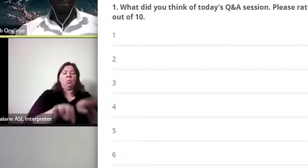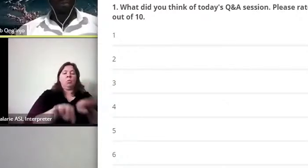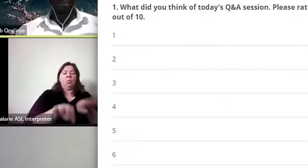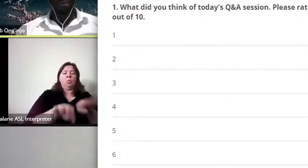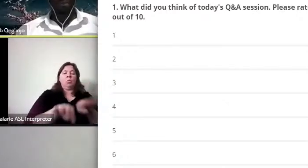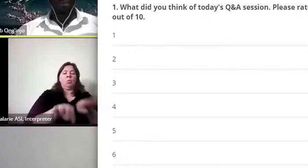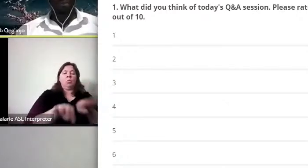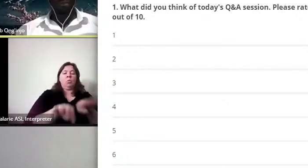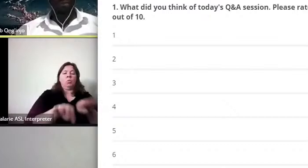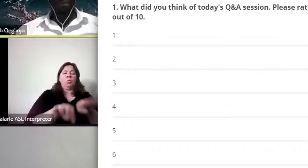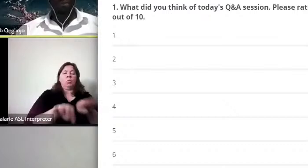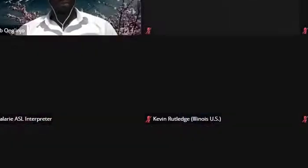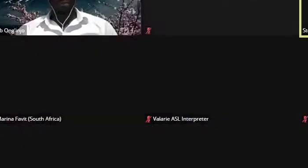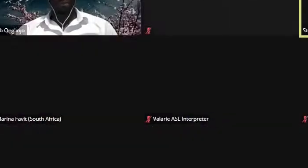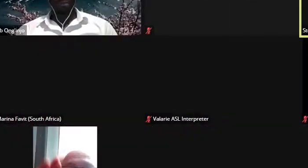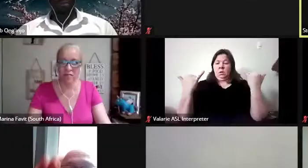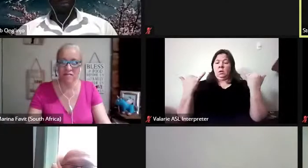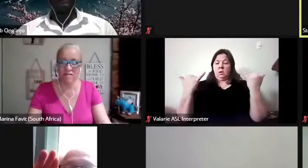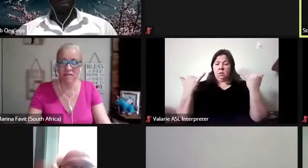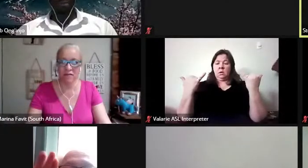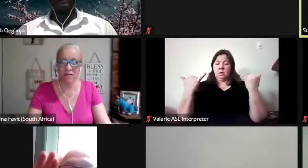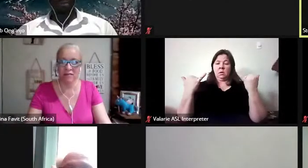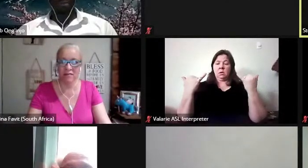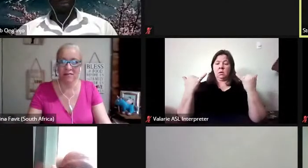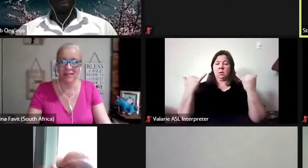We're done.